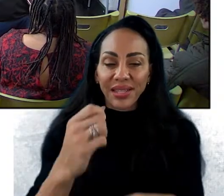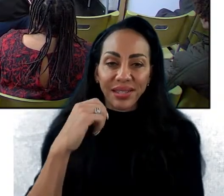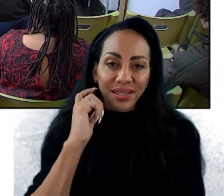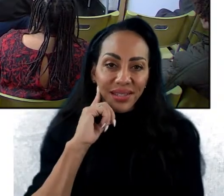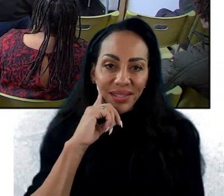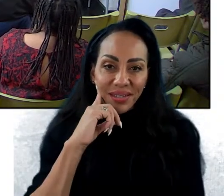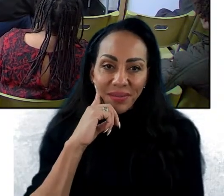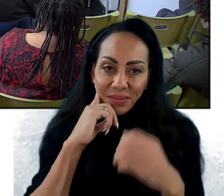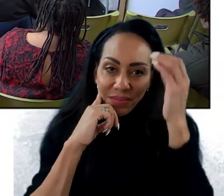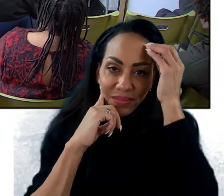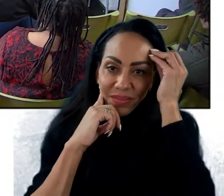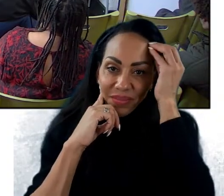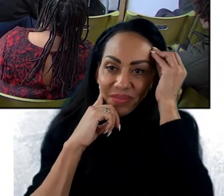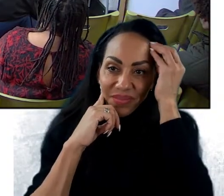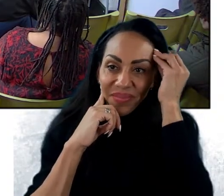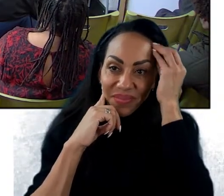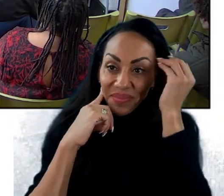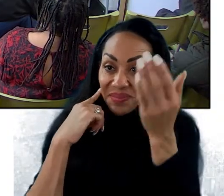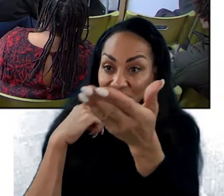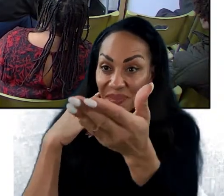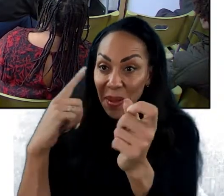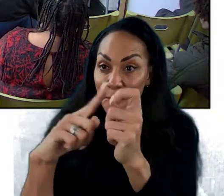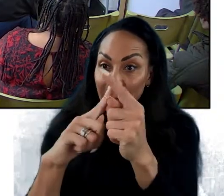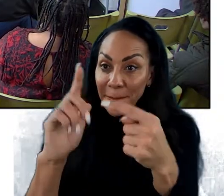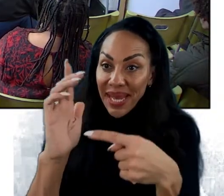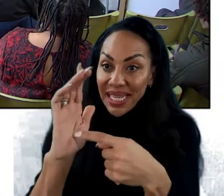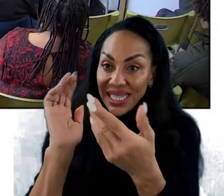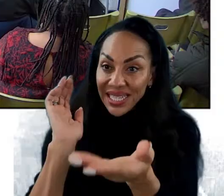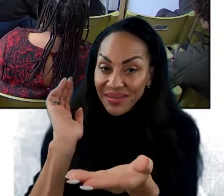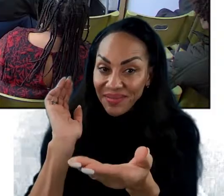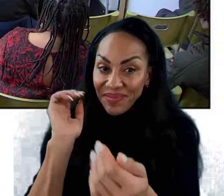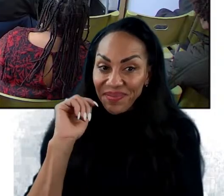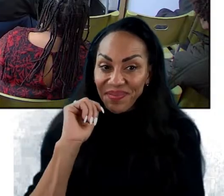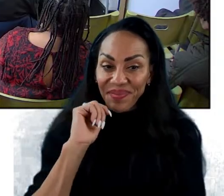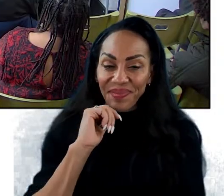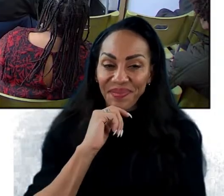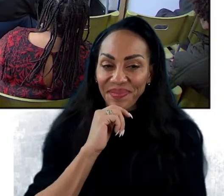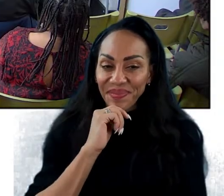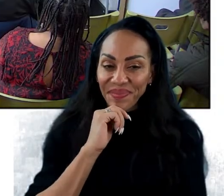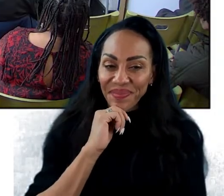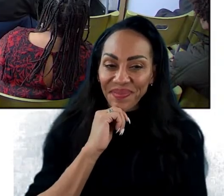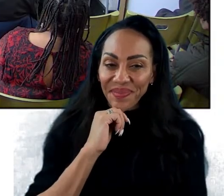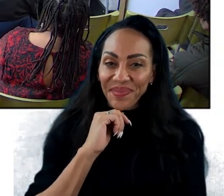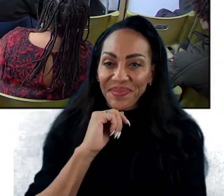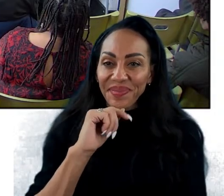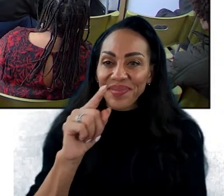That was mainly all Pete. Pete, do you want to go shaderland, ripple-land, particles?